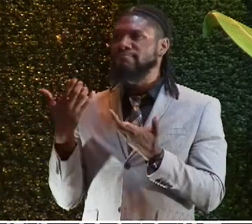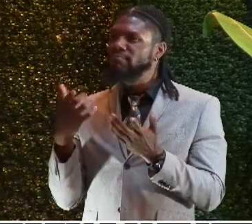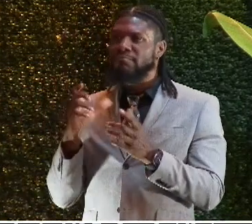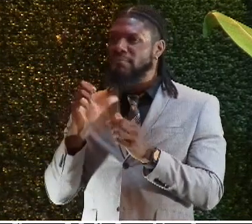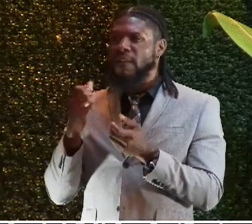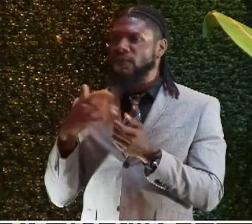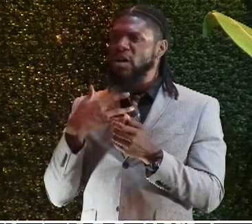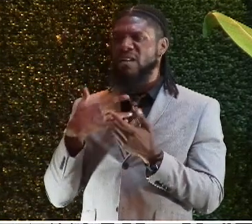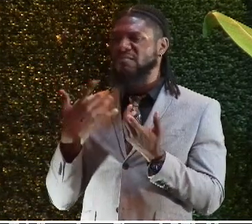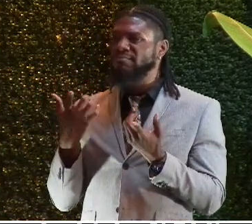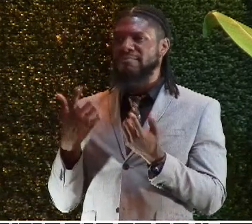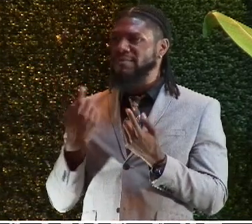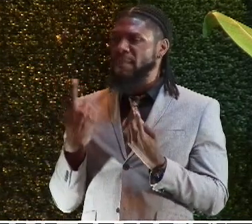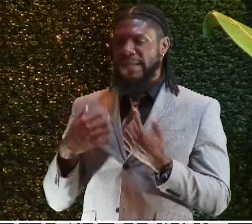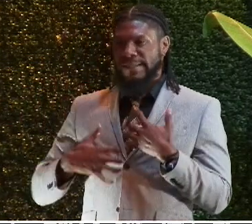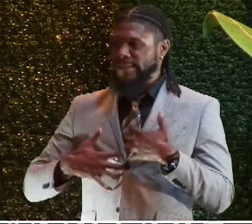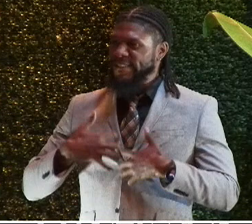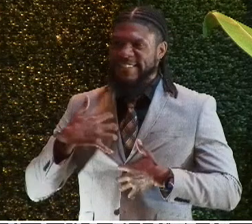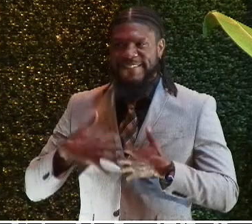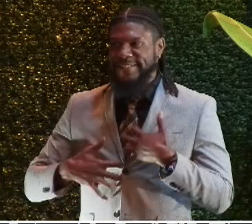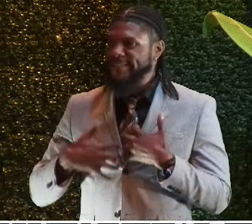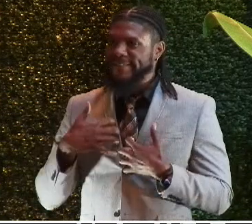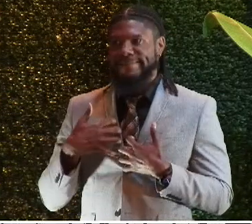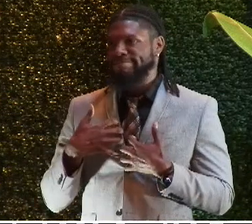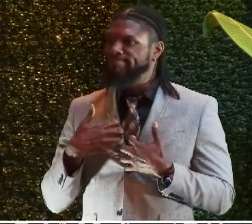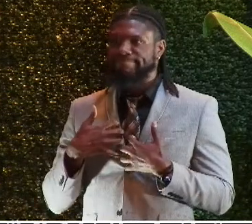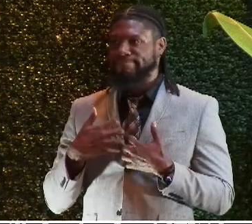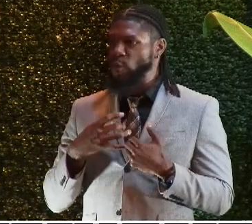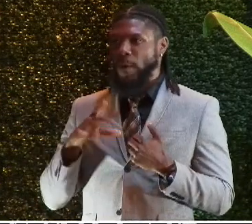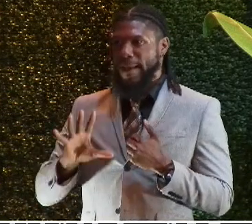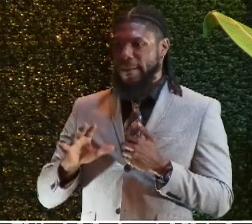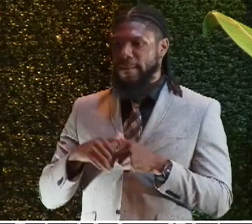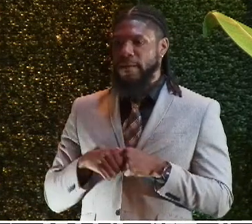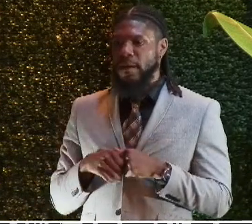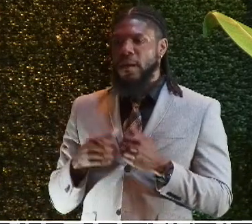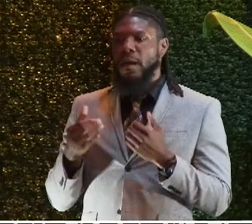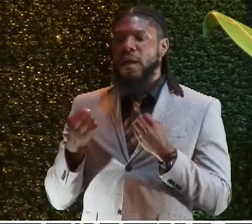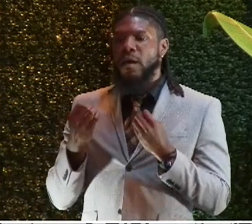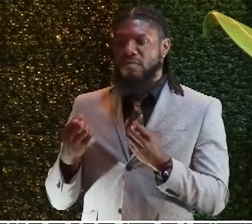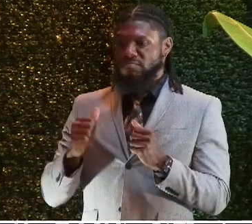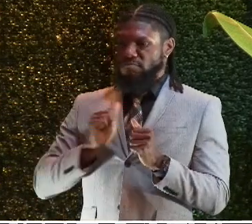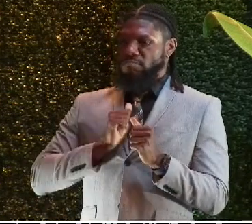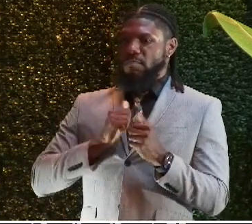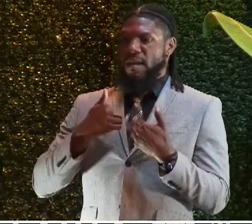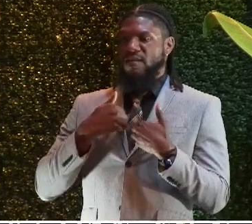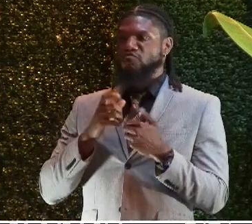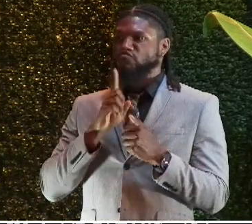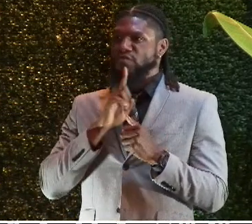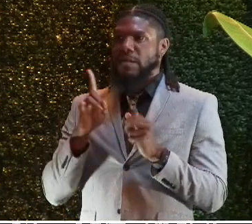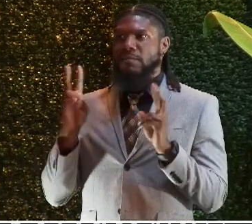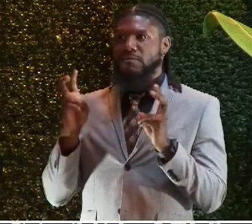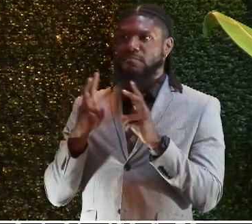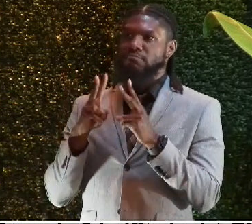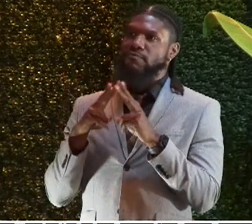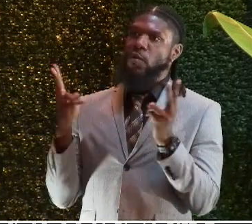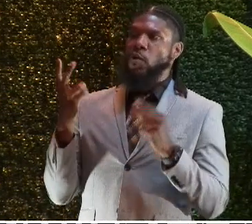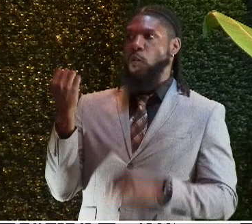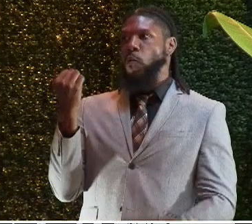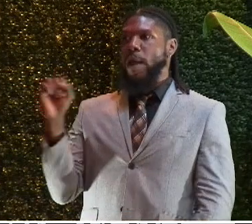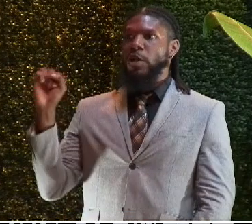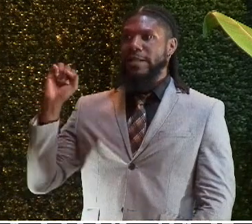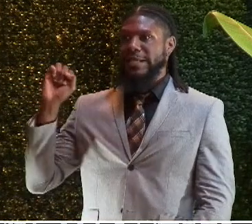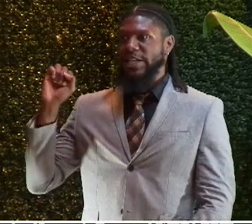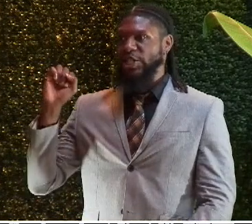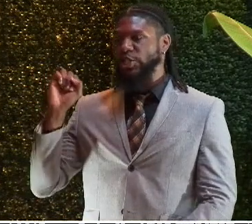me. And so I think I have some very radical-ish views. I'm a